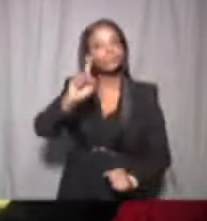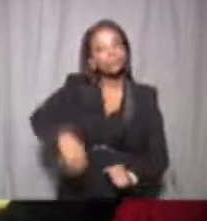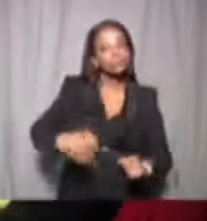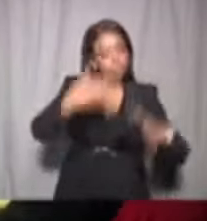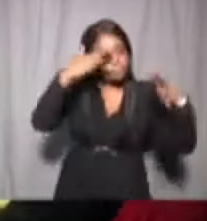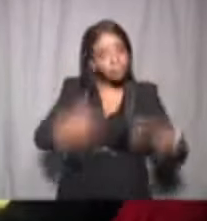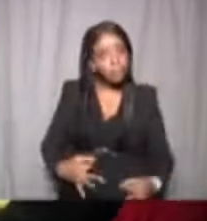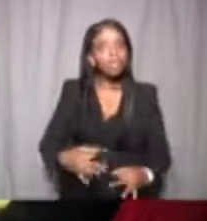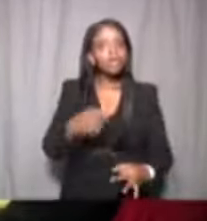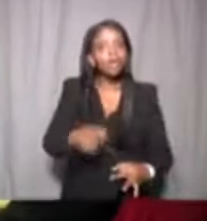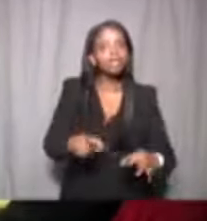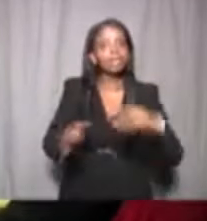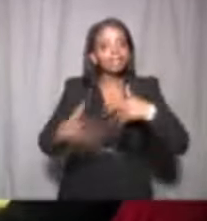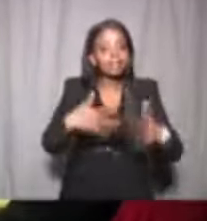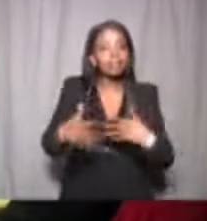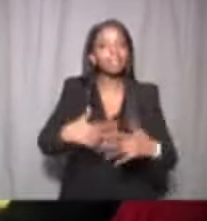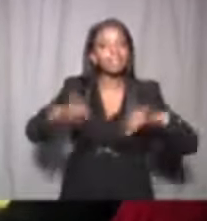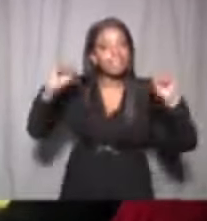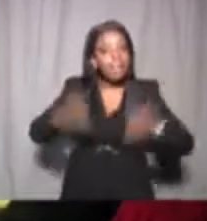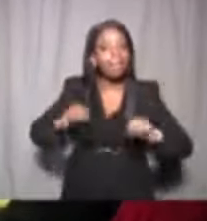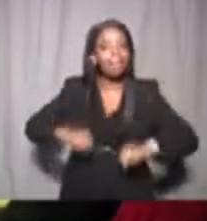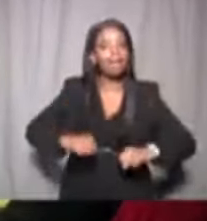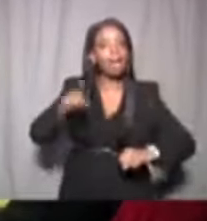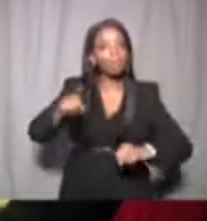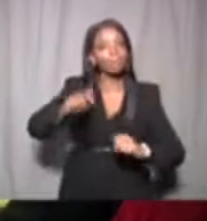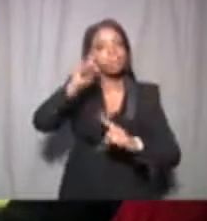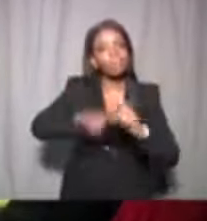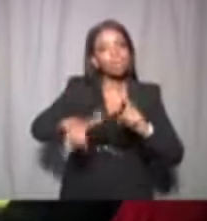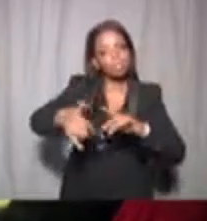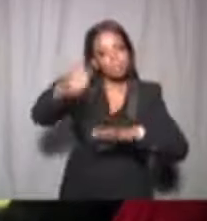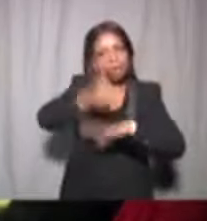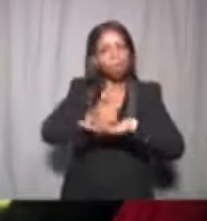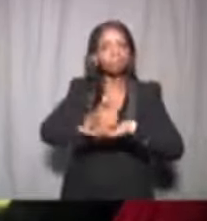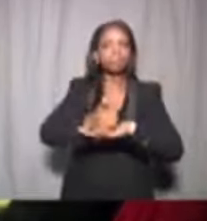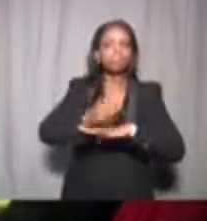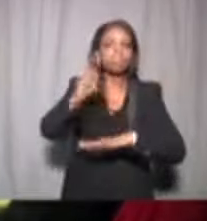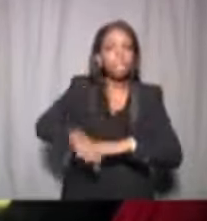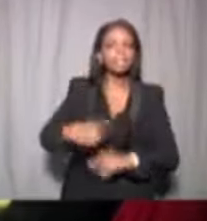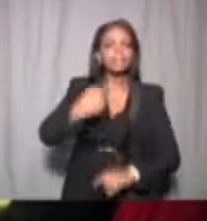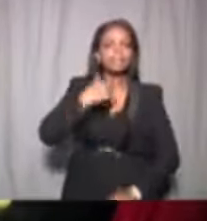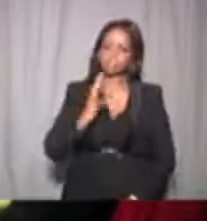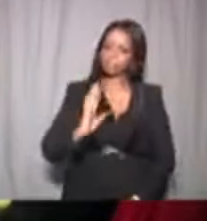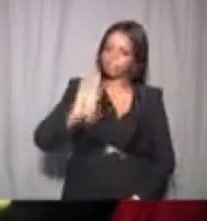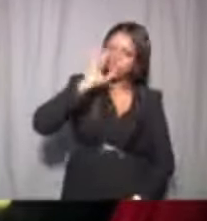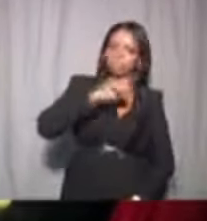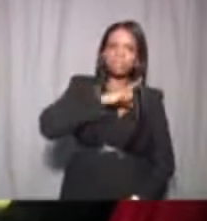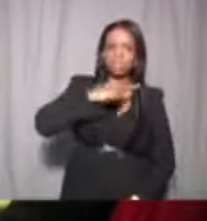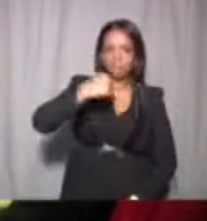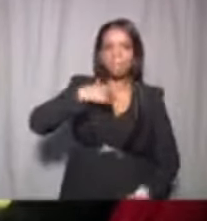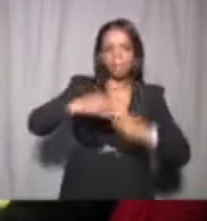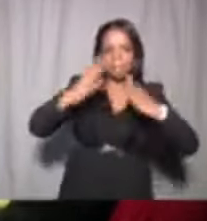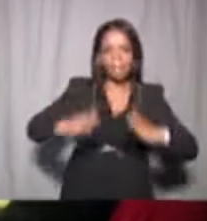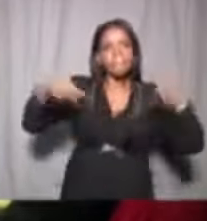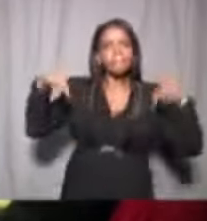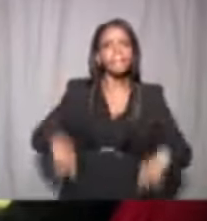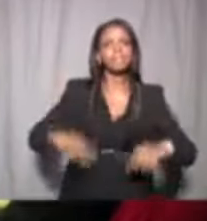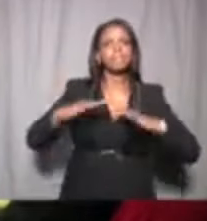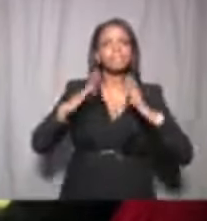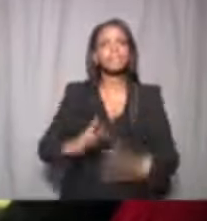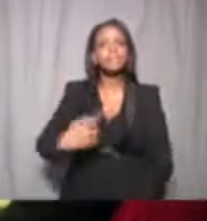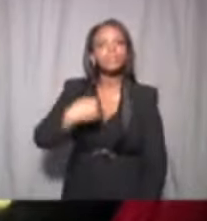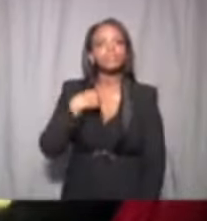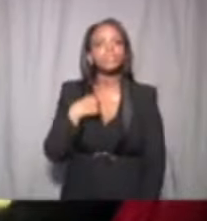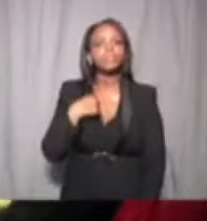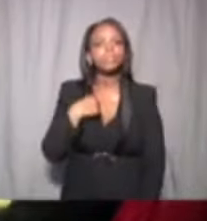You should have ruled on the matter and allowed the Premier to sit down when I raised the point of order, because I'm also a member of this house.